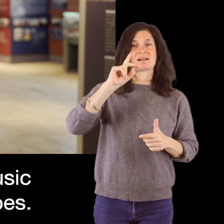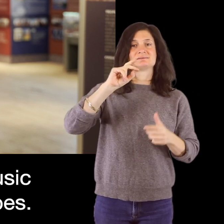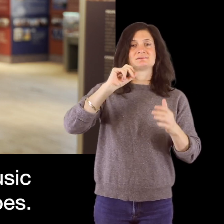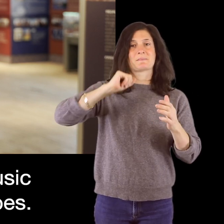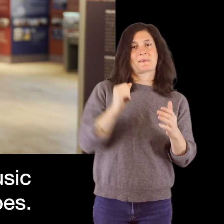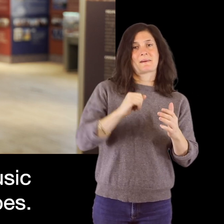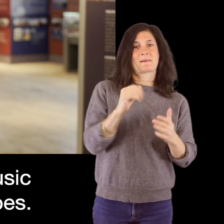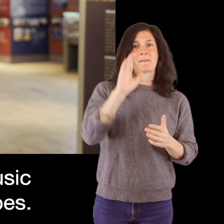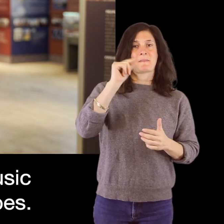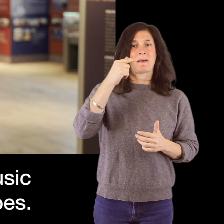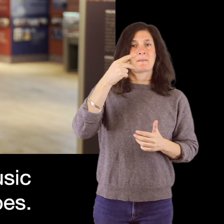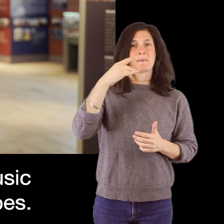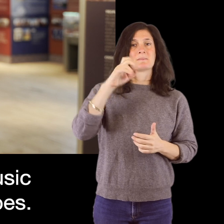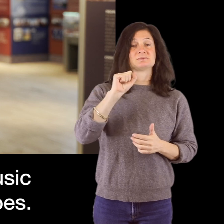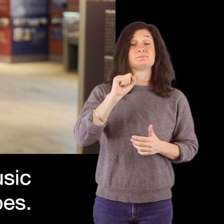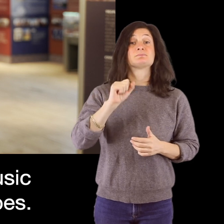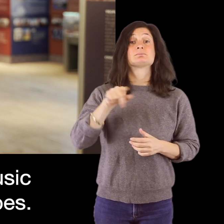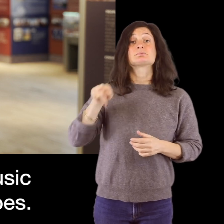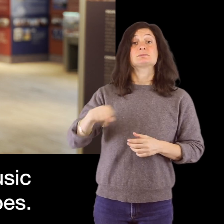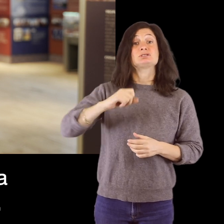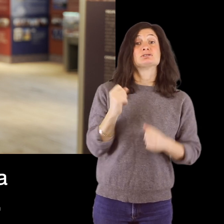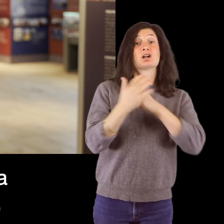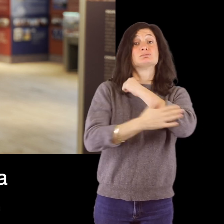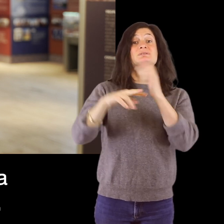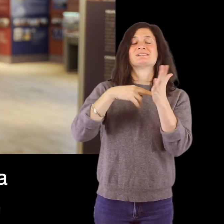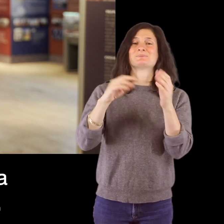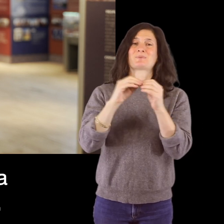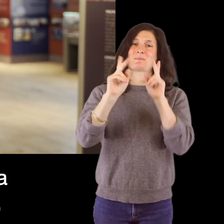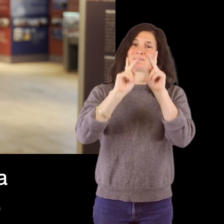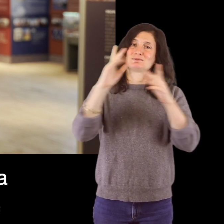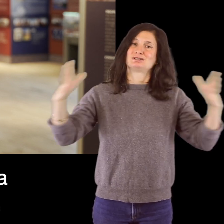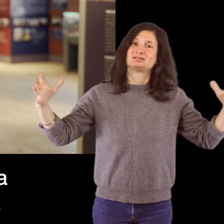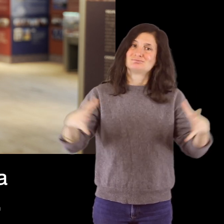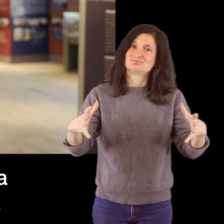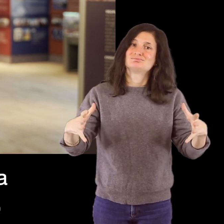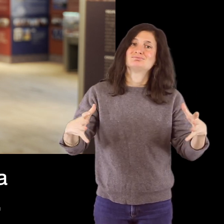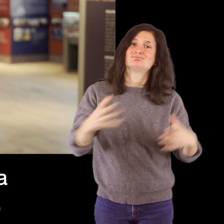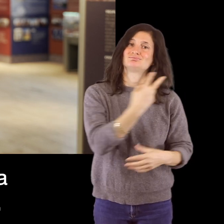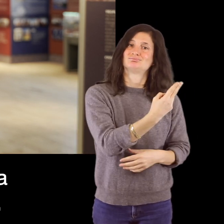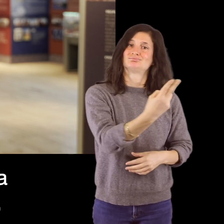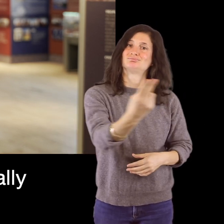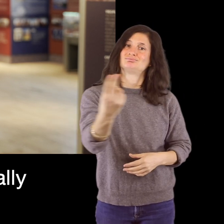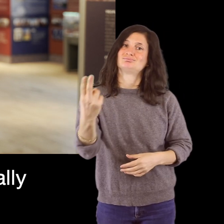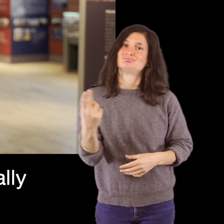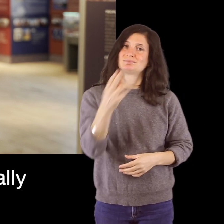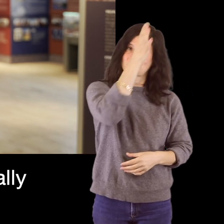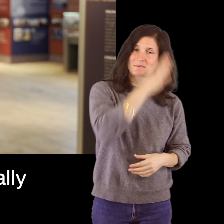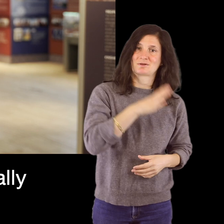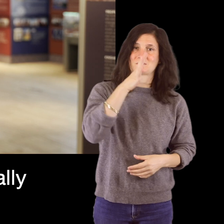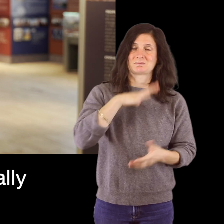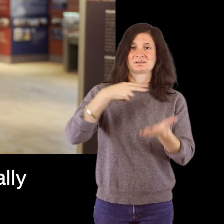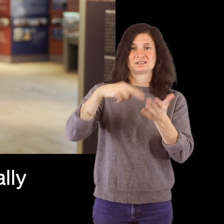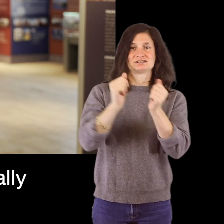by music from the great Highland bagpipes. Scottish country dancing is a more social form of dancing, with men